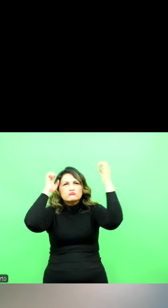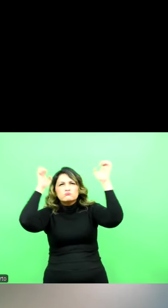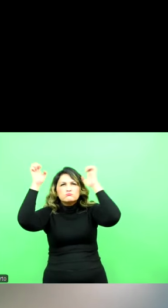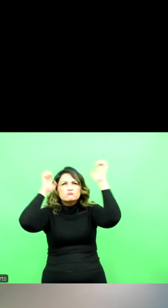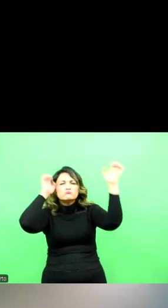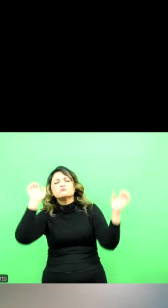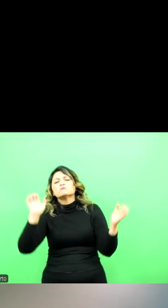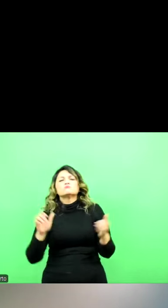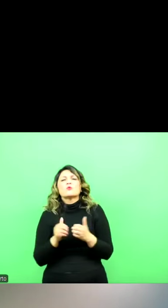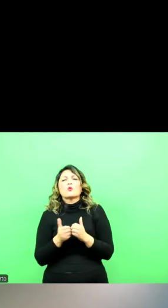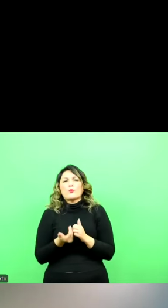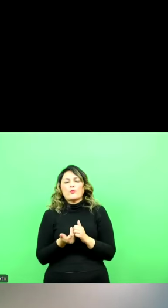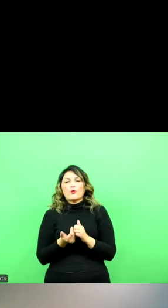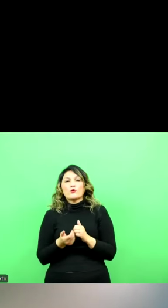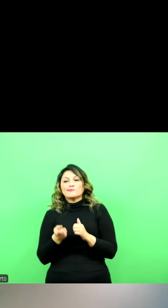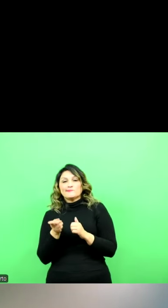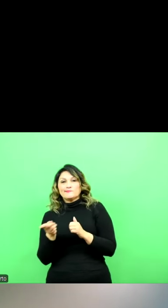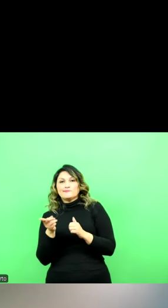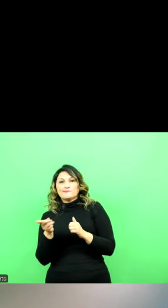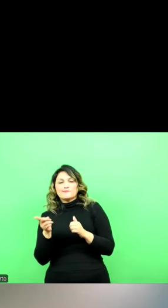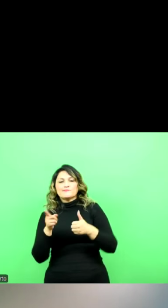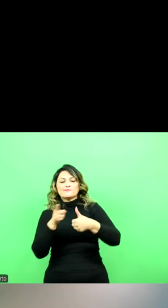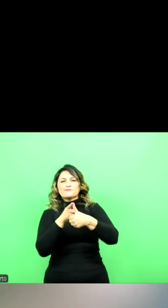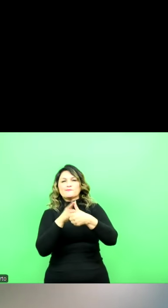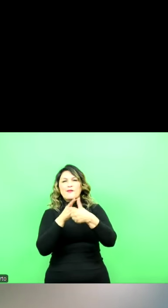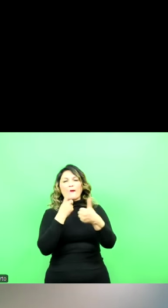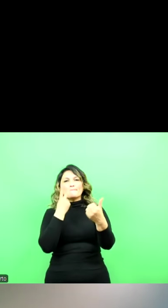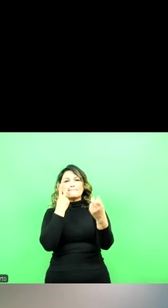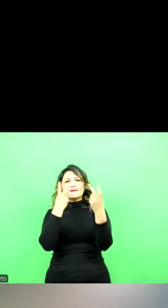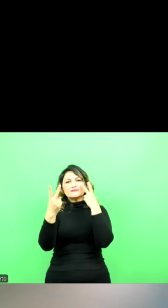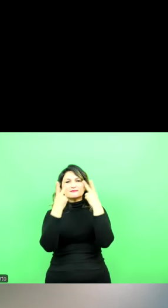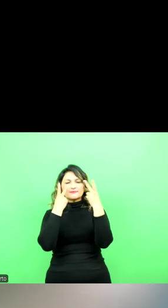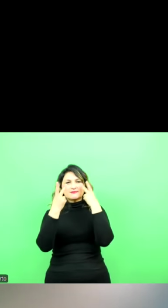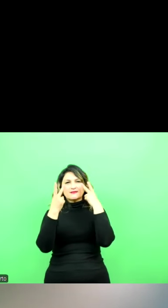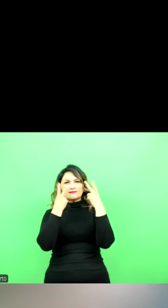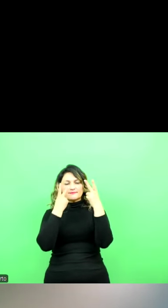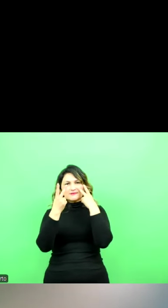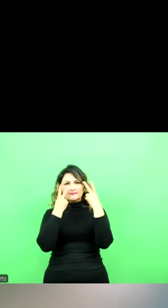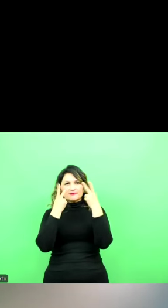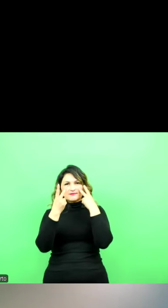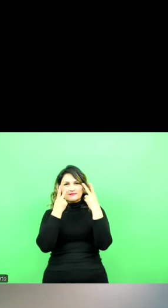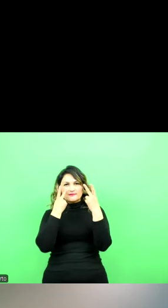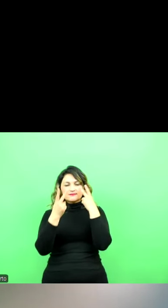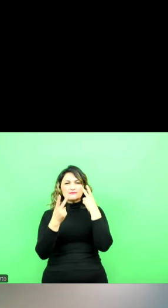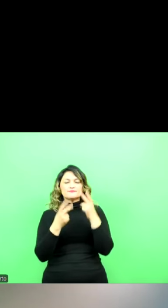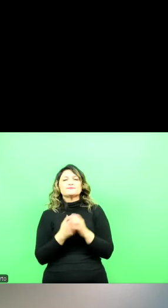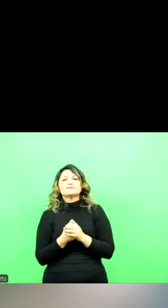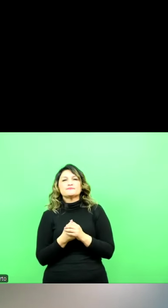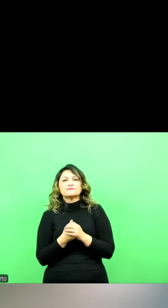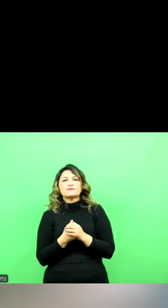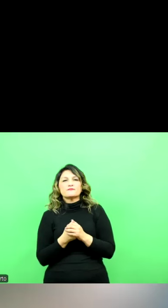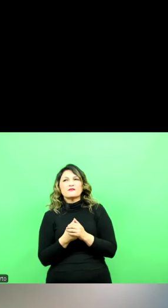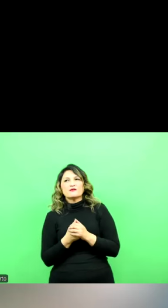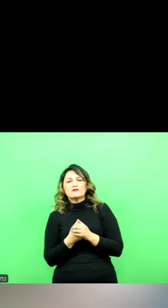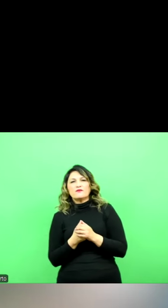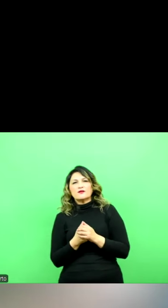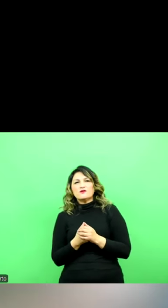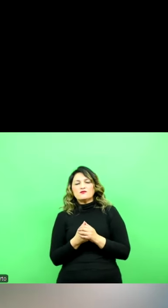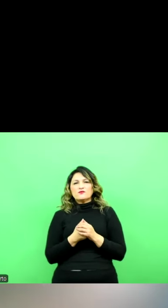visibility, so that we can cater to the specific needs of persons with disabilities during the response